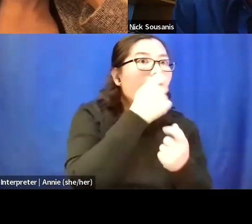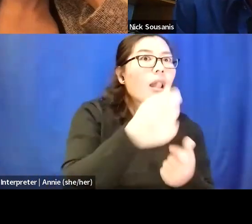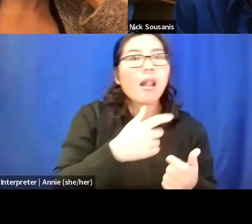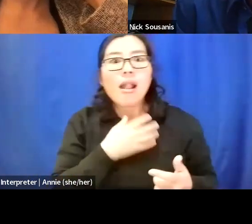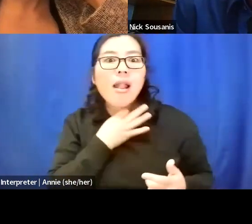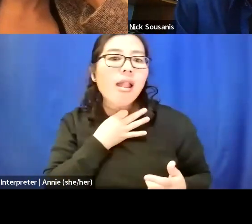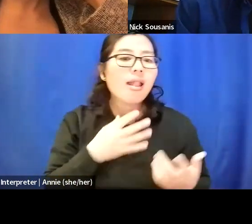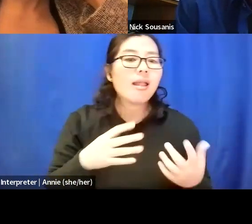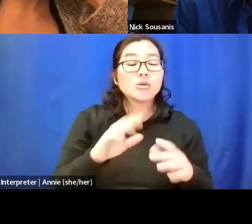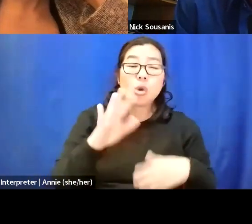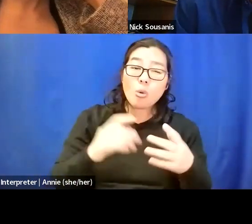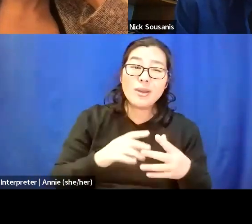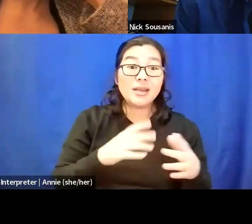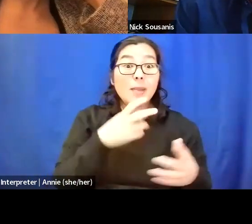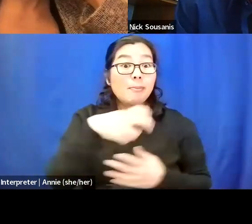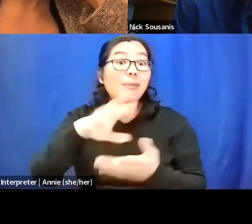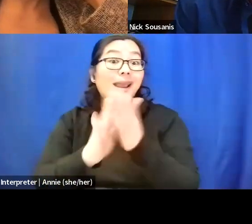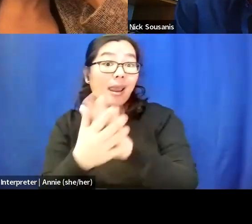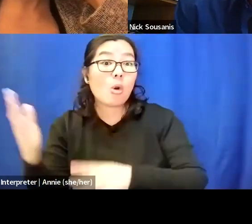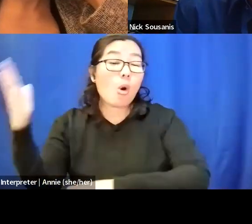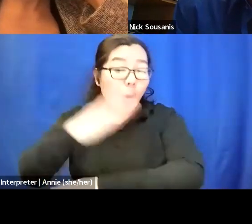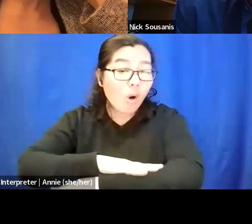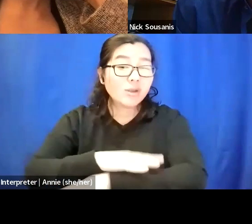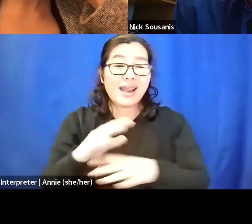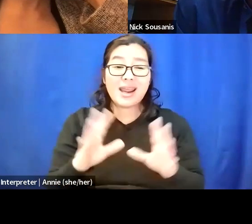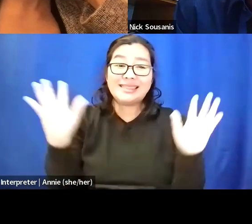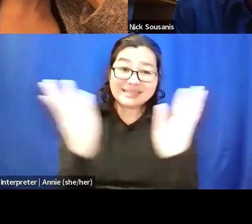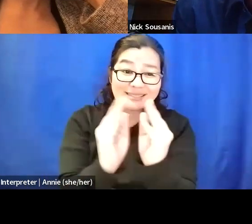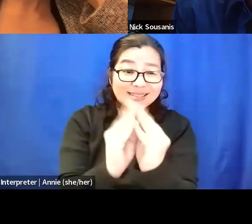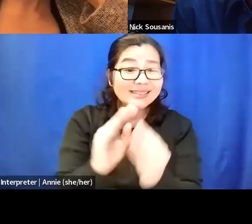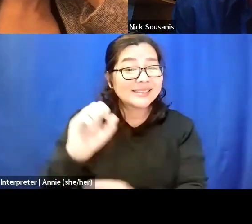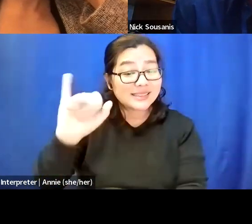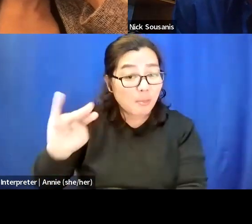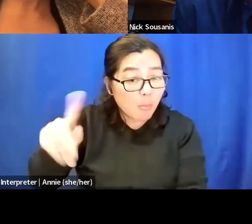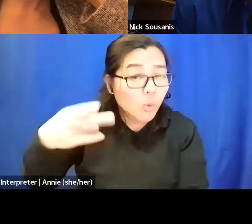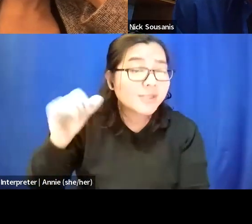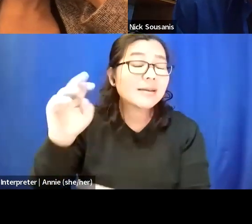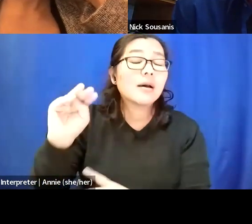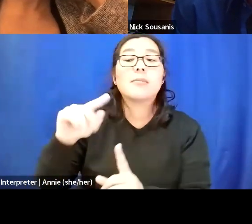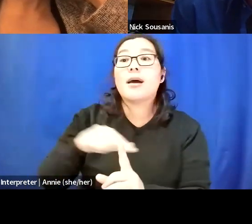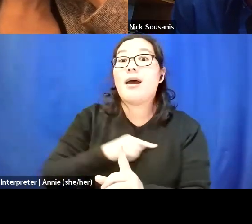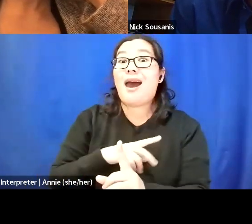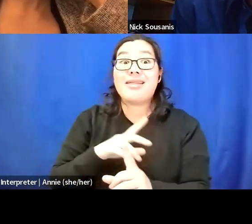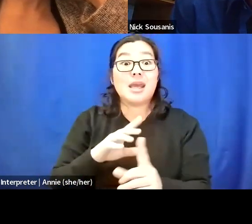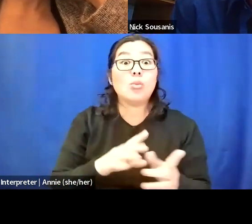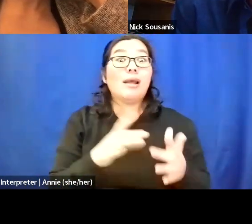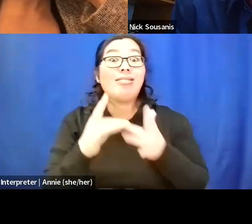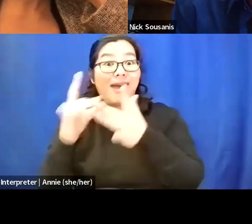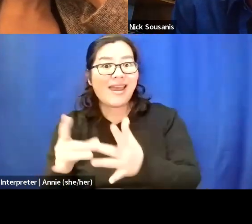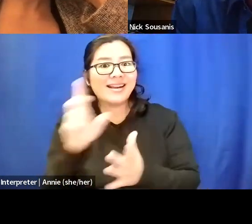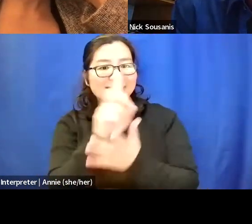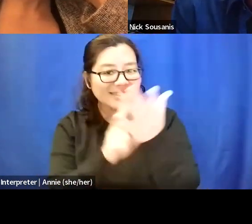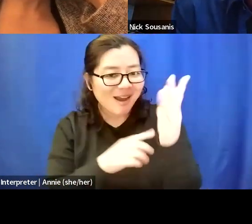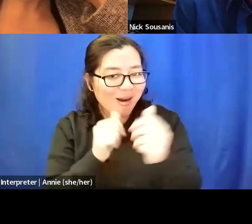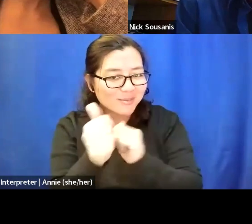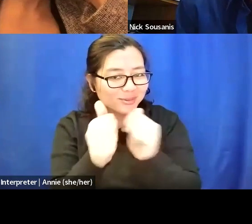all-day symposium, which continued to have so much interest, and to the design competition we hosted last